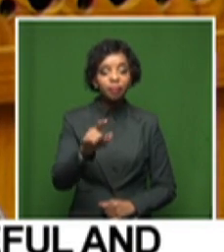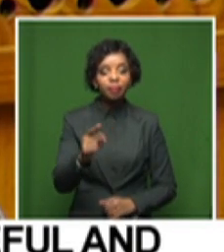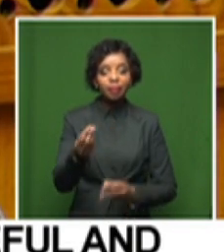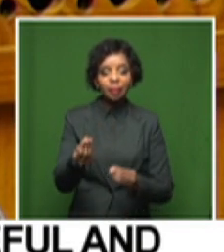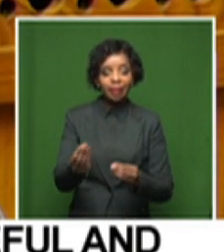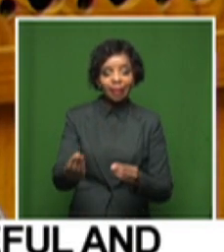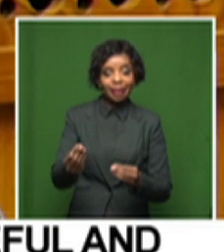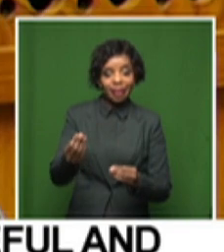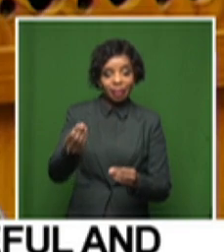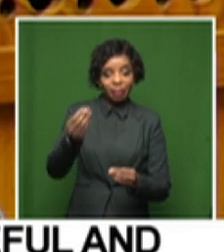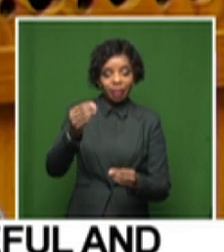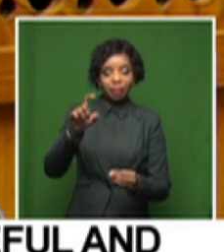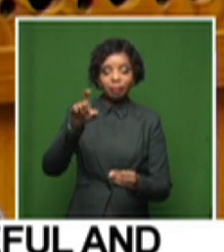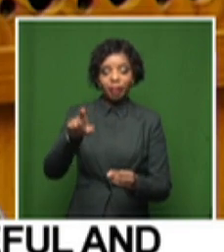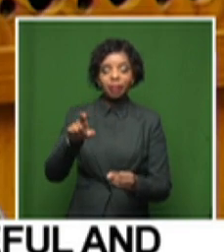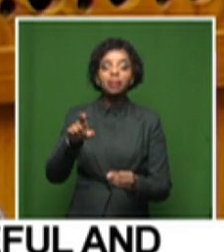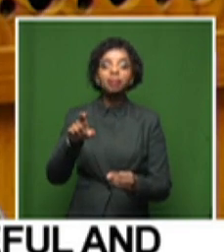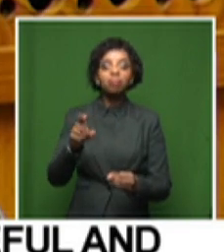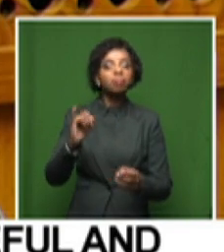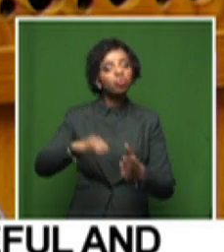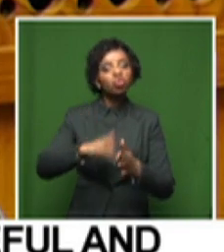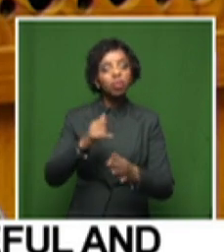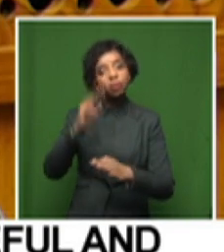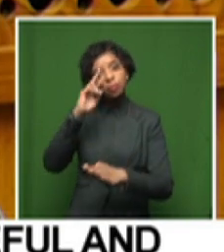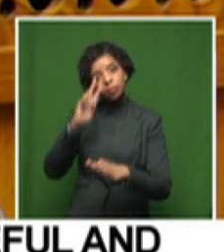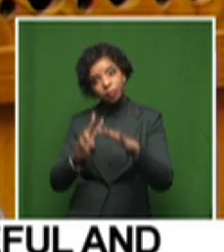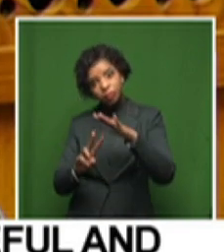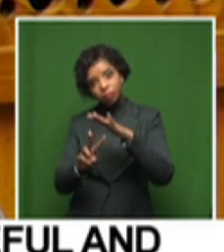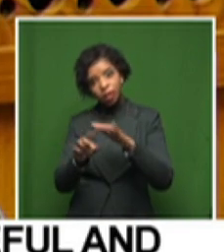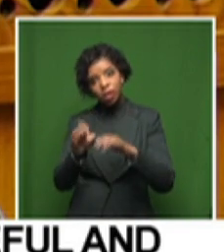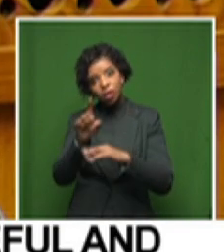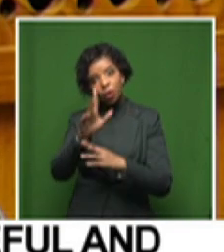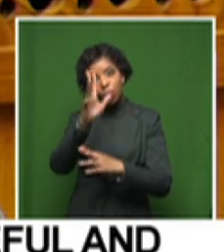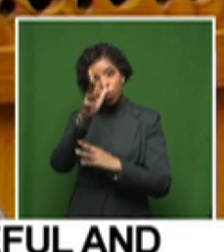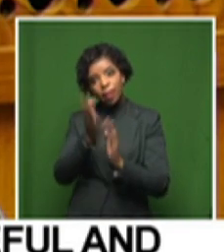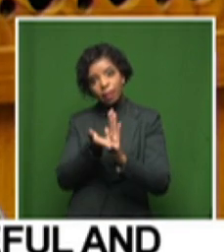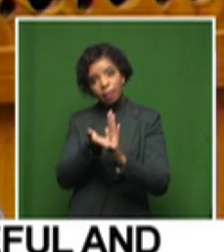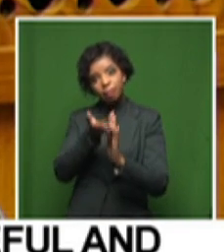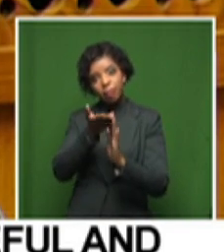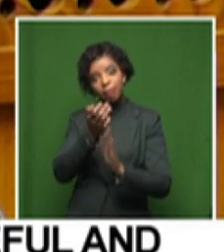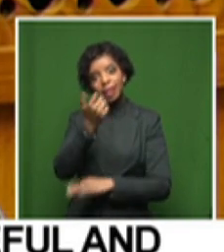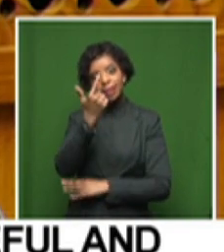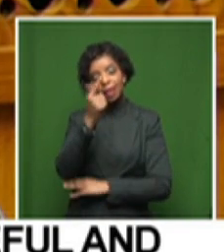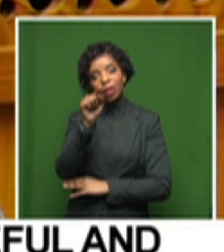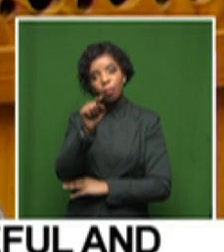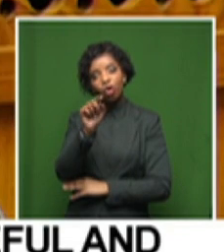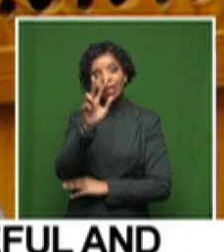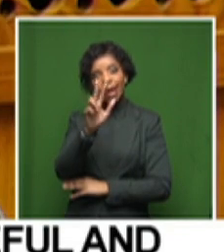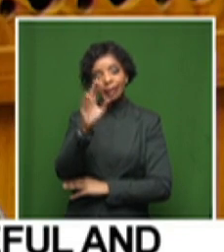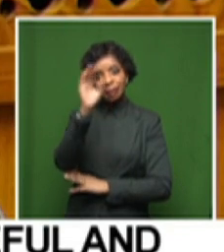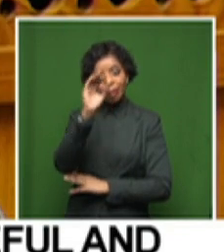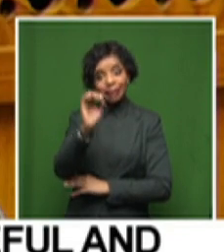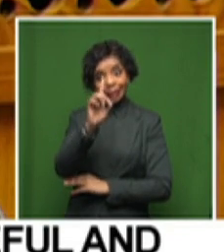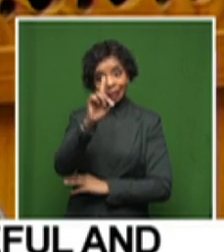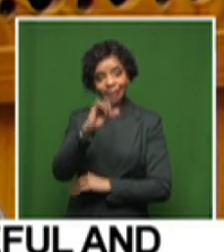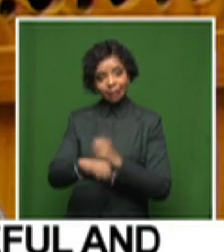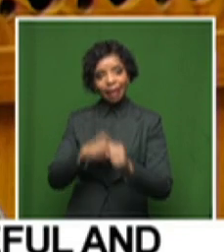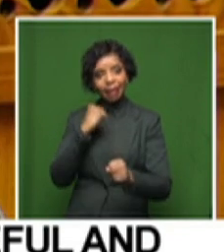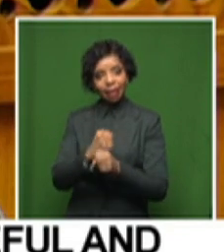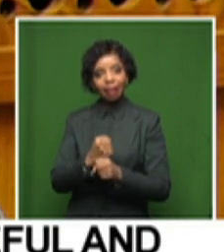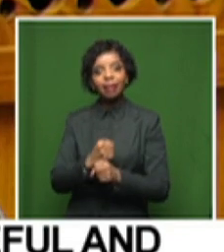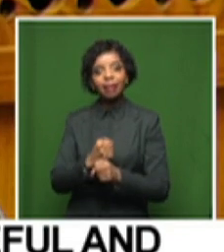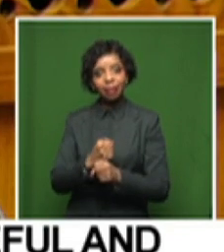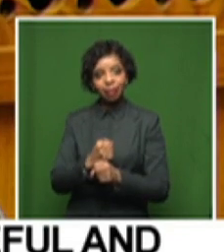investment, which is projected to grow at 7.8% a year. We allocate resources